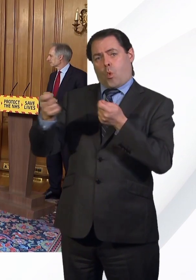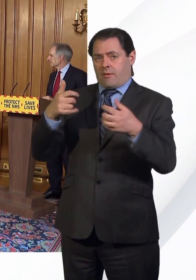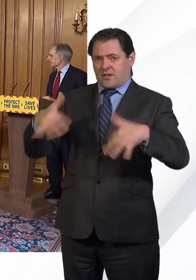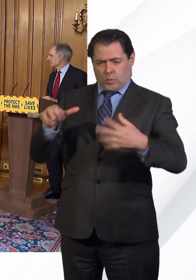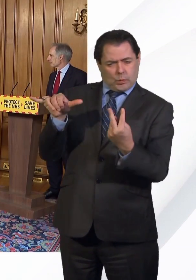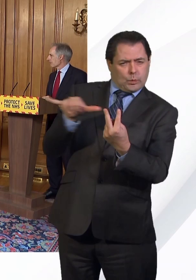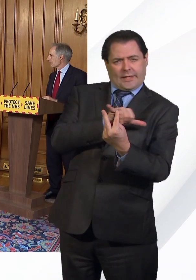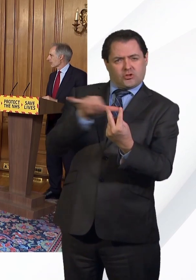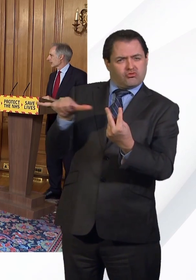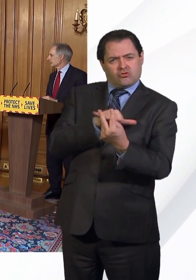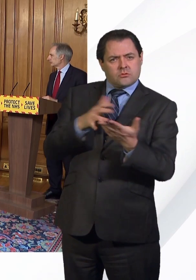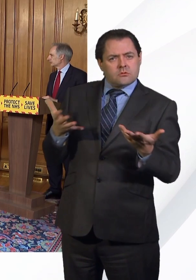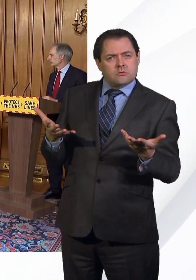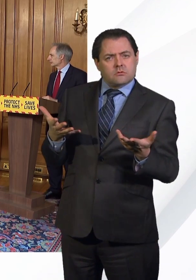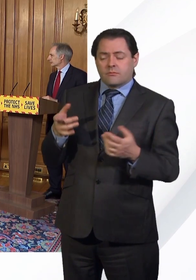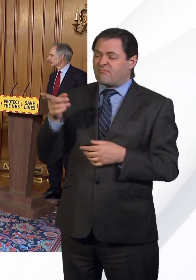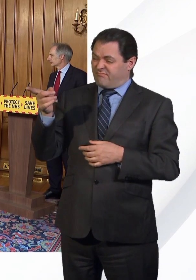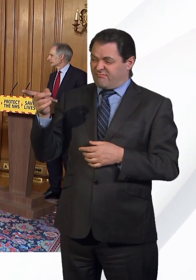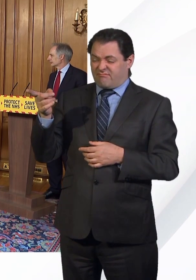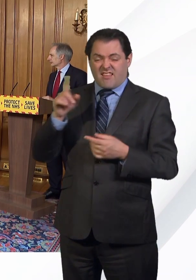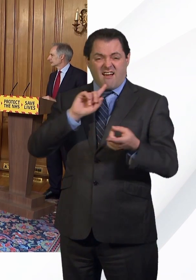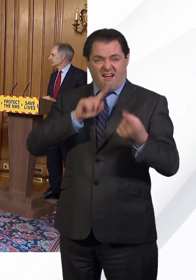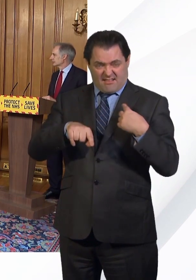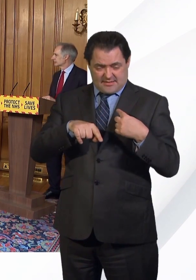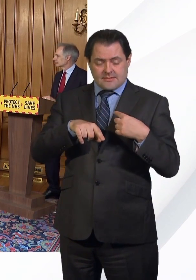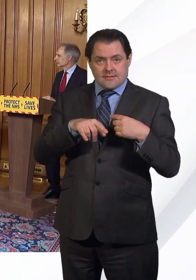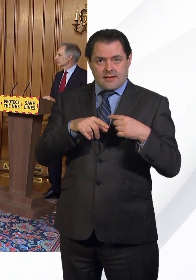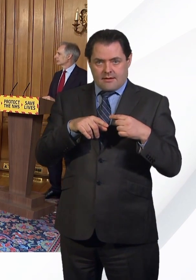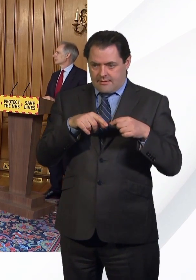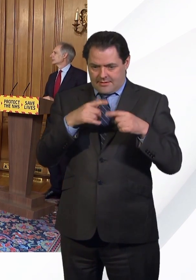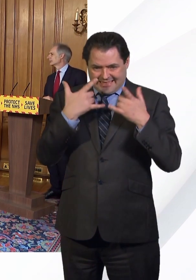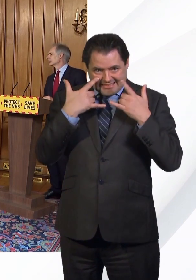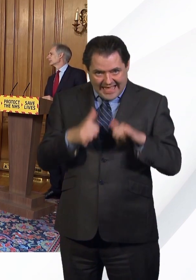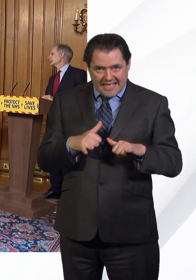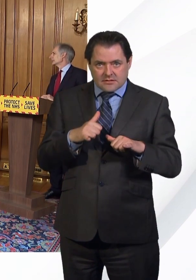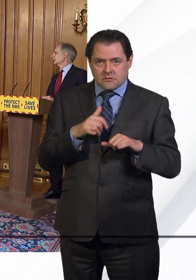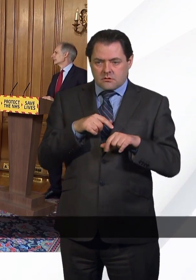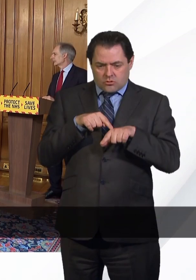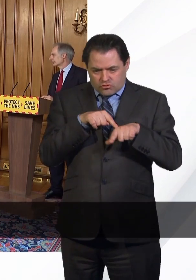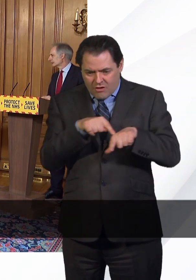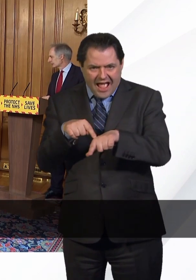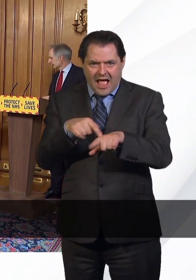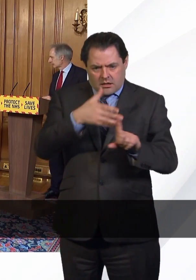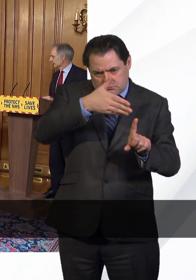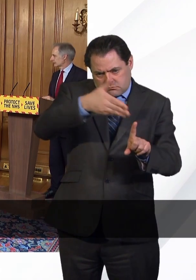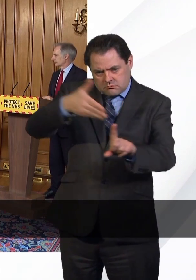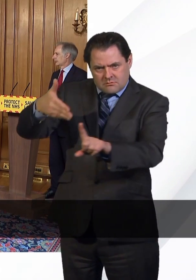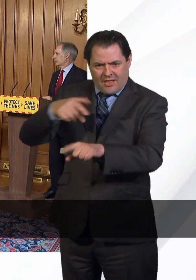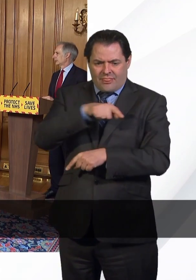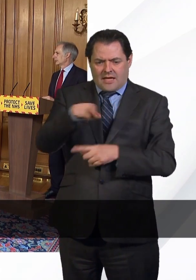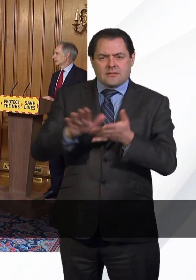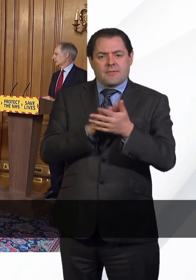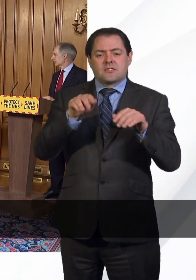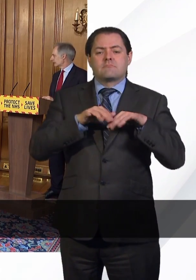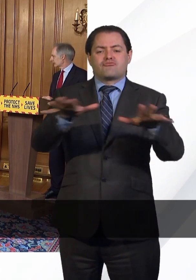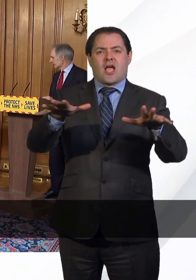comrade. The answer is that test, track and trace will help us to get the R down and to get